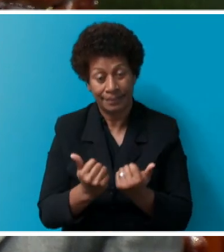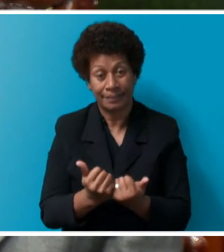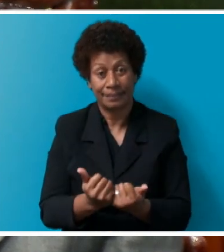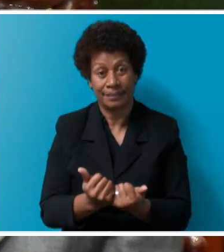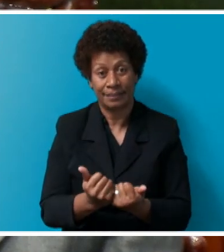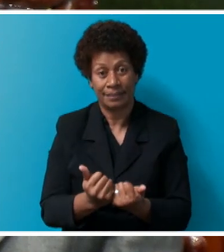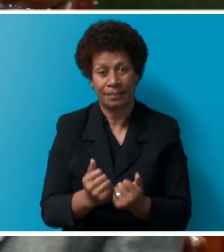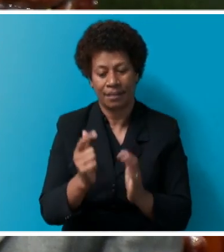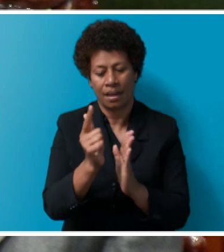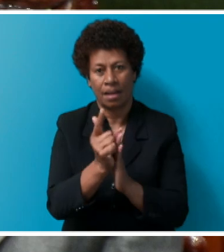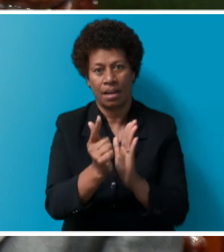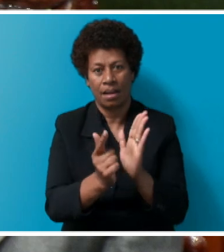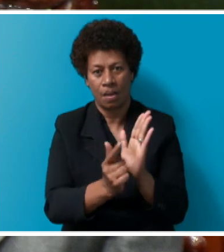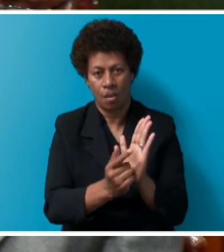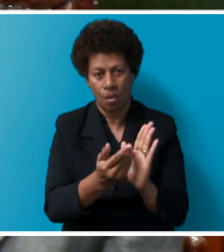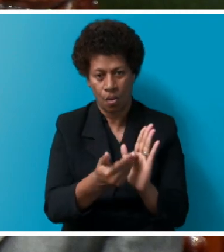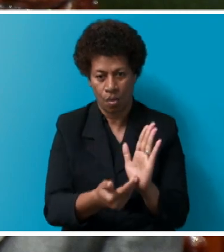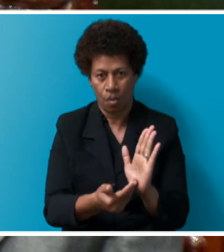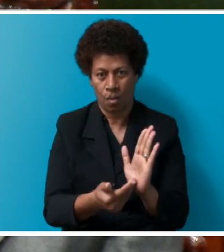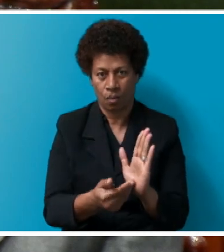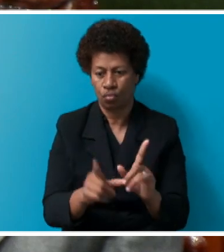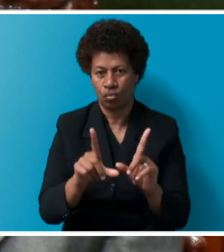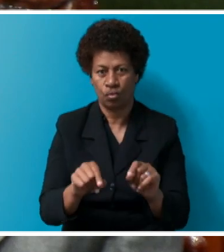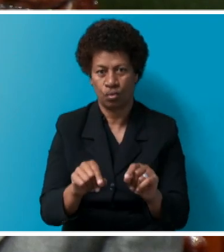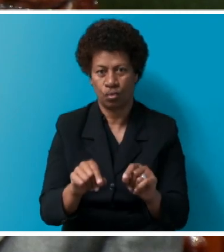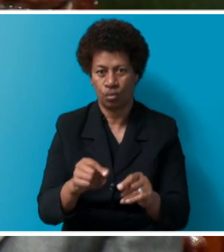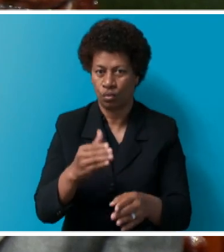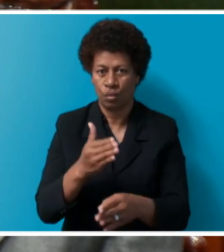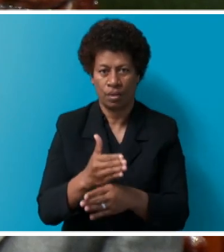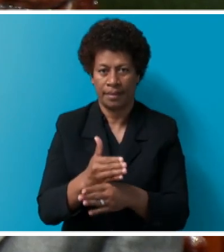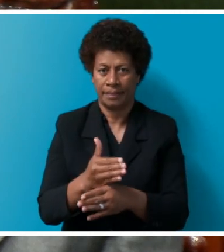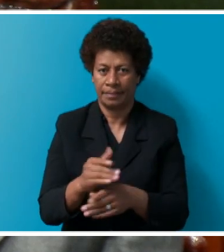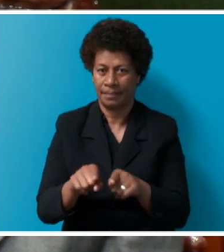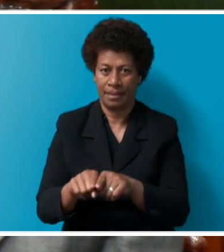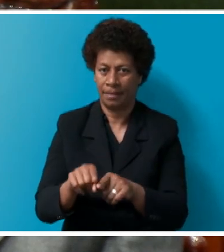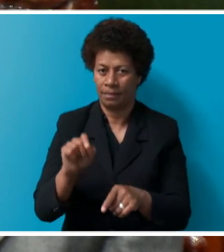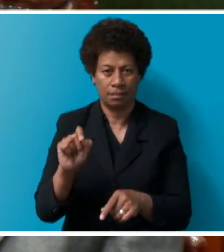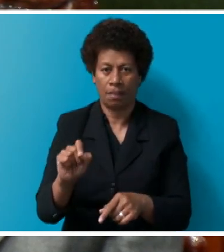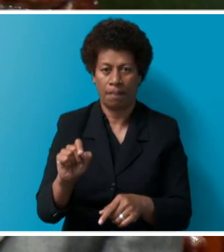the law take its own course, full stop.